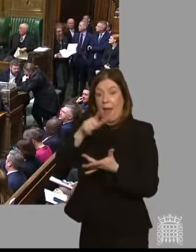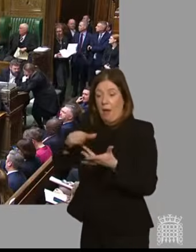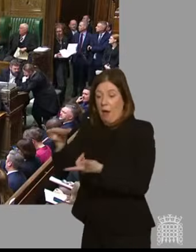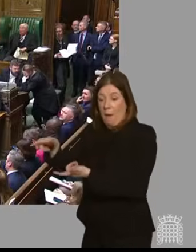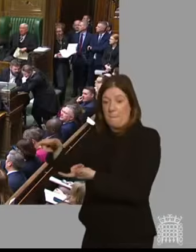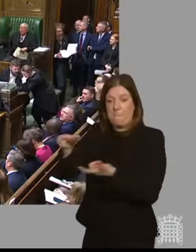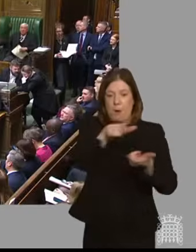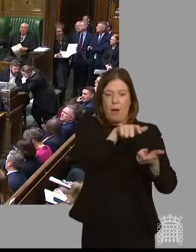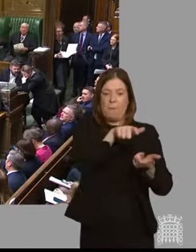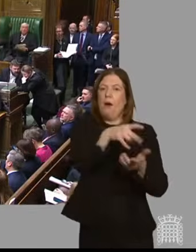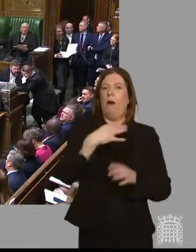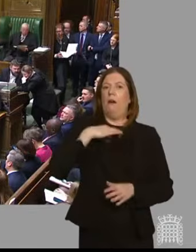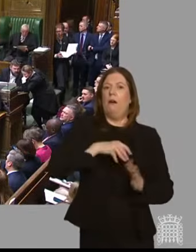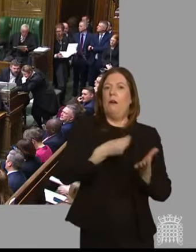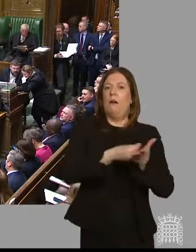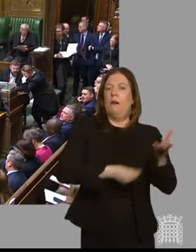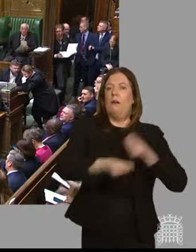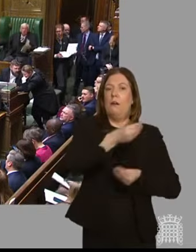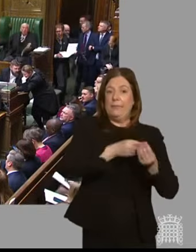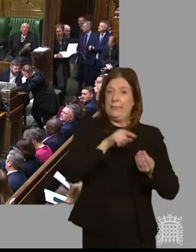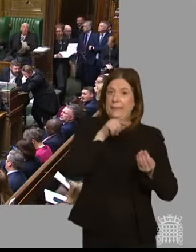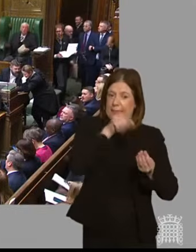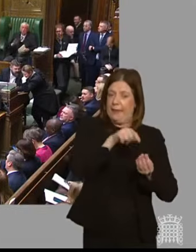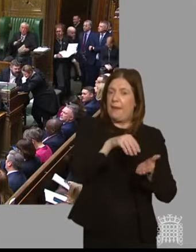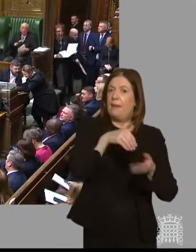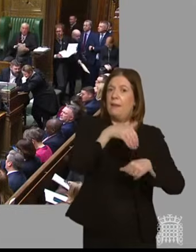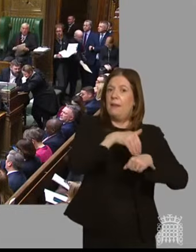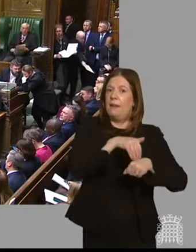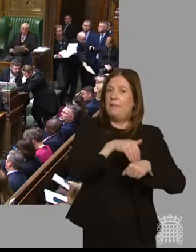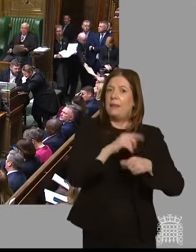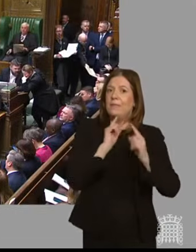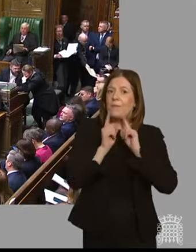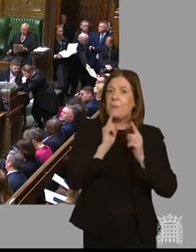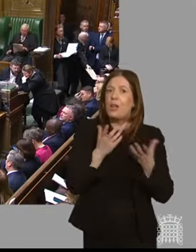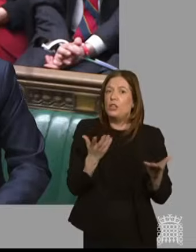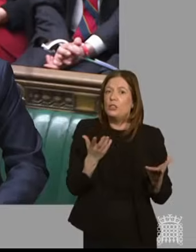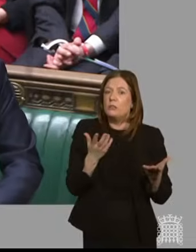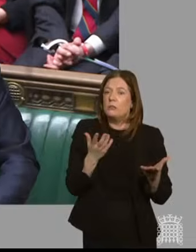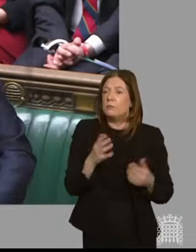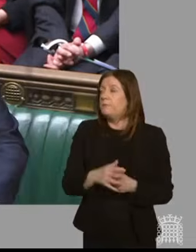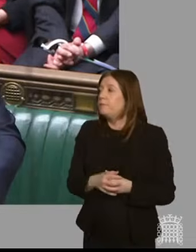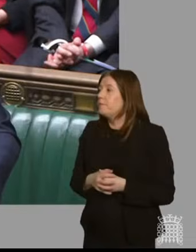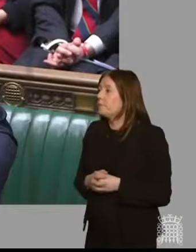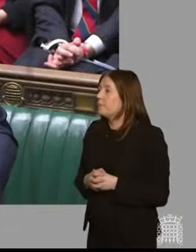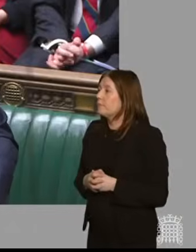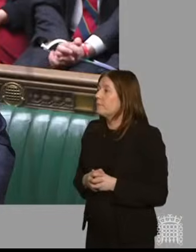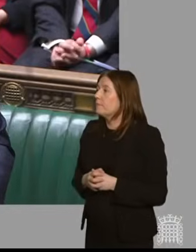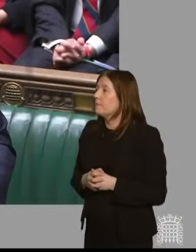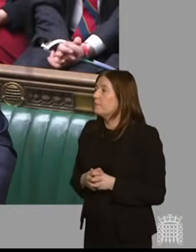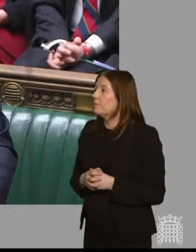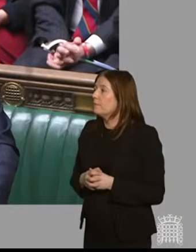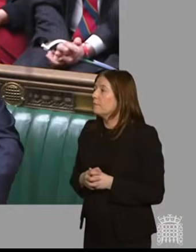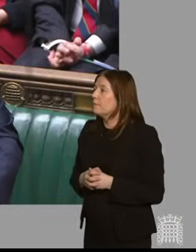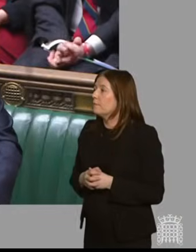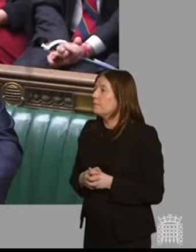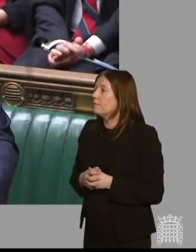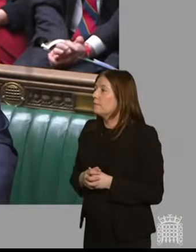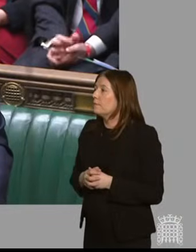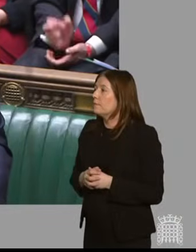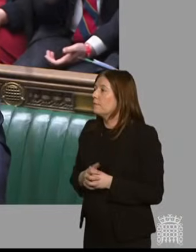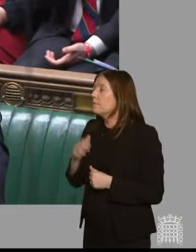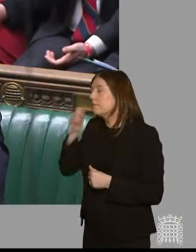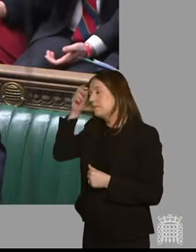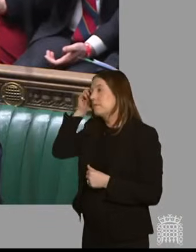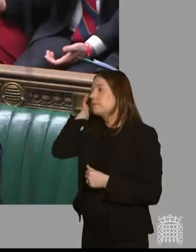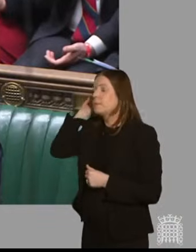Thank you. Prime Minister. Well, can I join with my honourable friend and his passion for AI? And like him, I'm